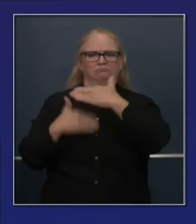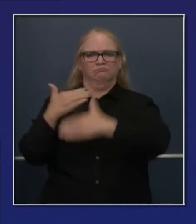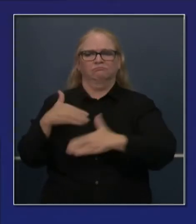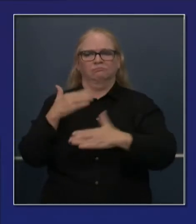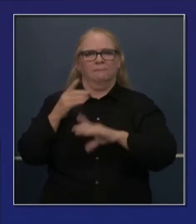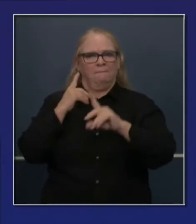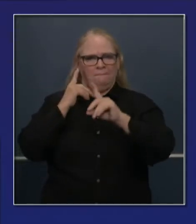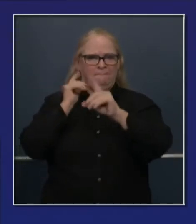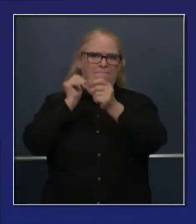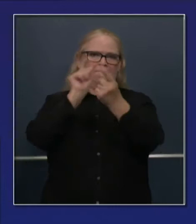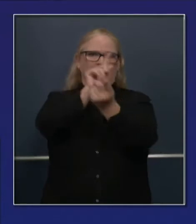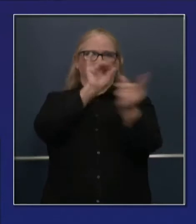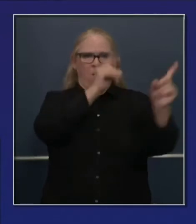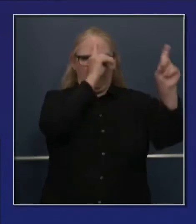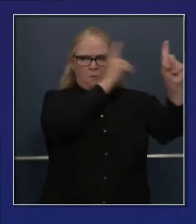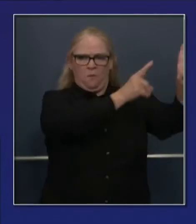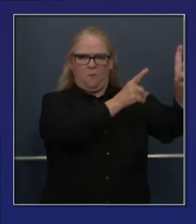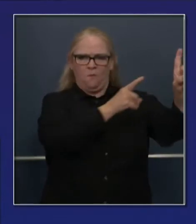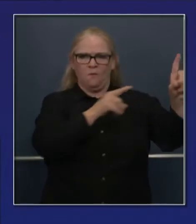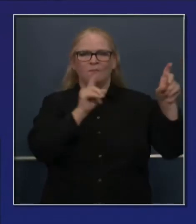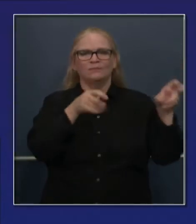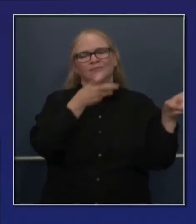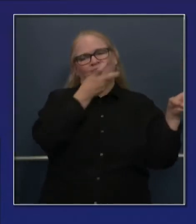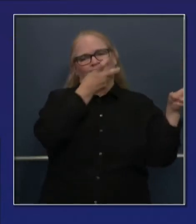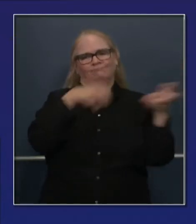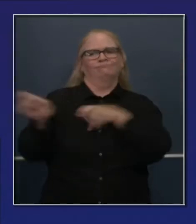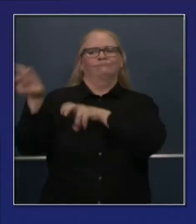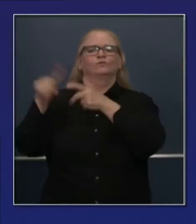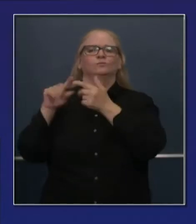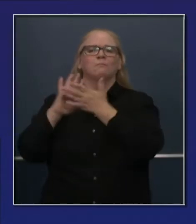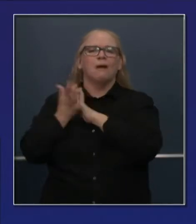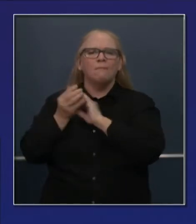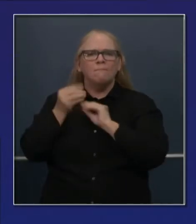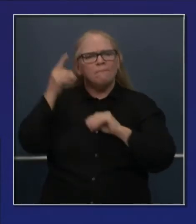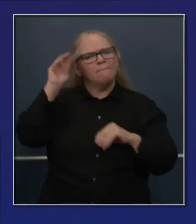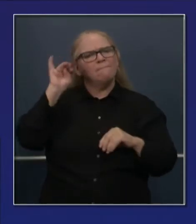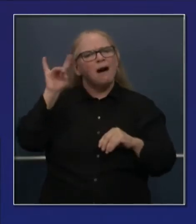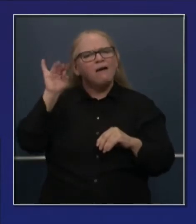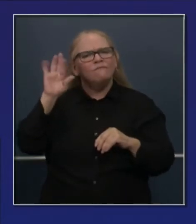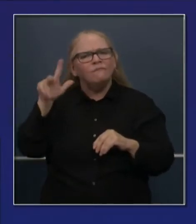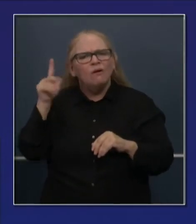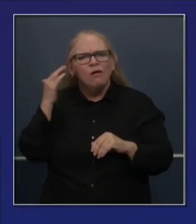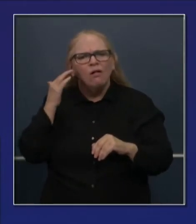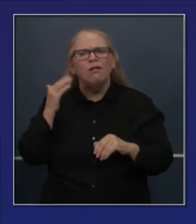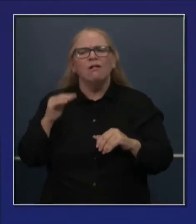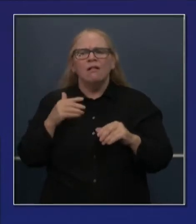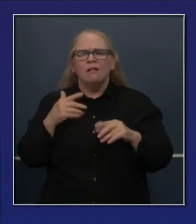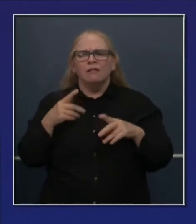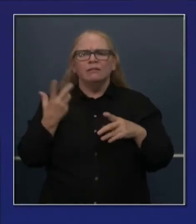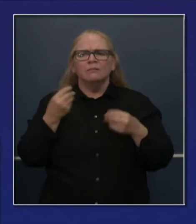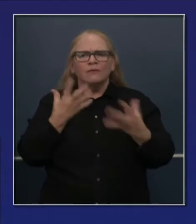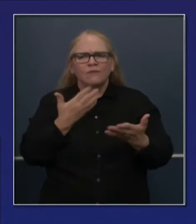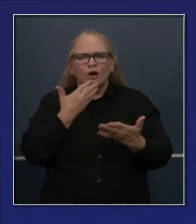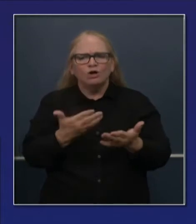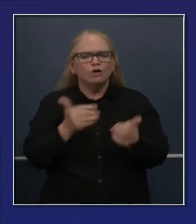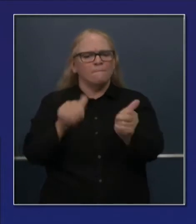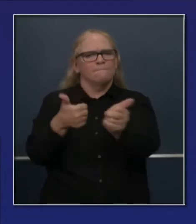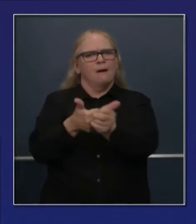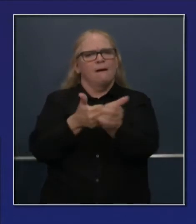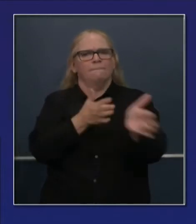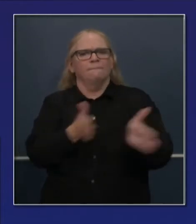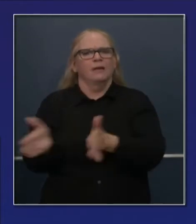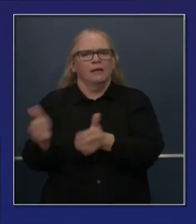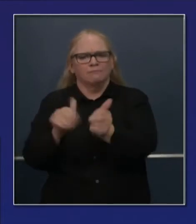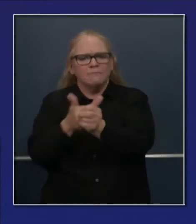transition, we're going to have to do more and be much more mindful in terms of our capacity to provide backup and insurance. I am